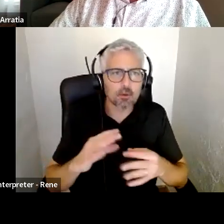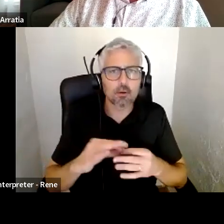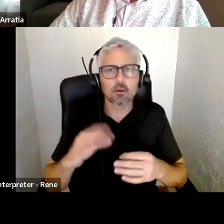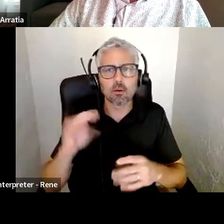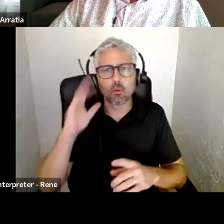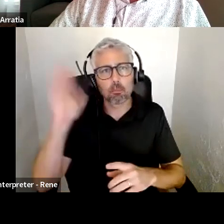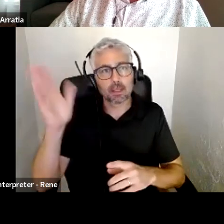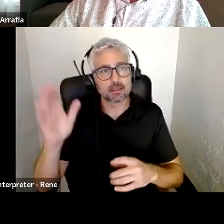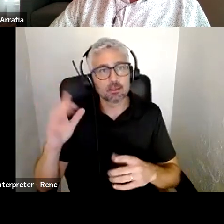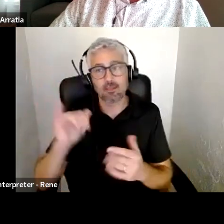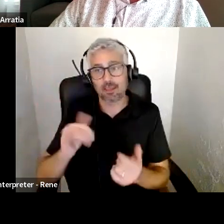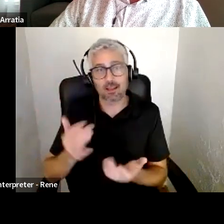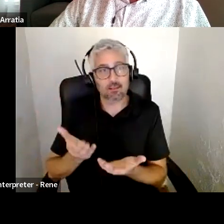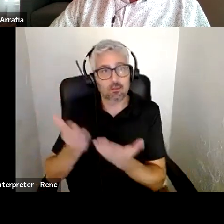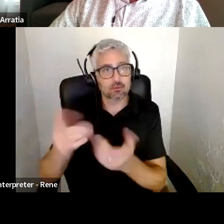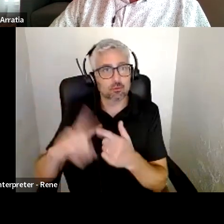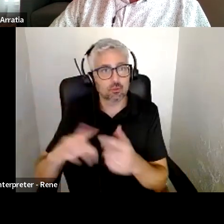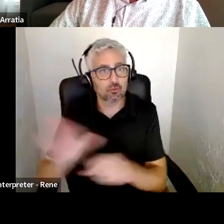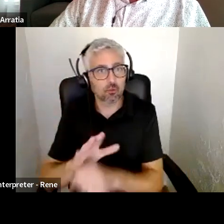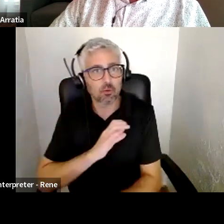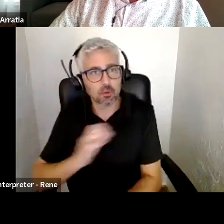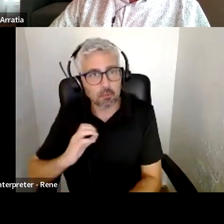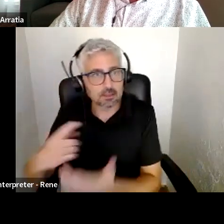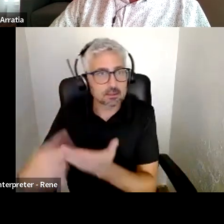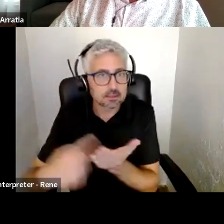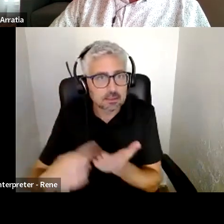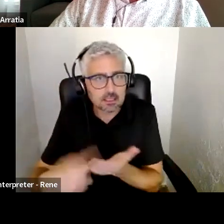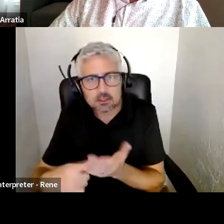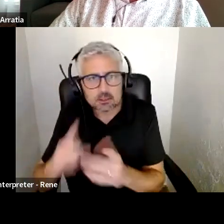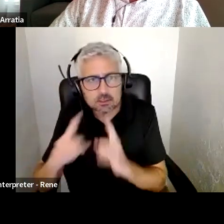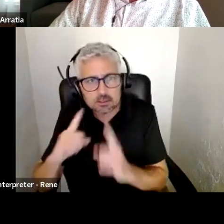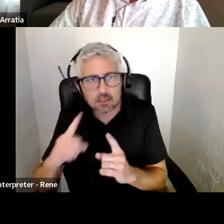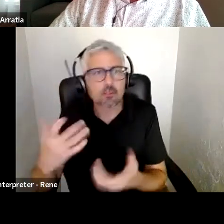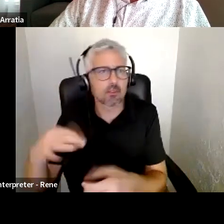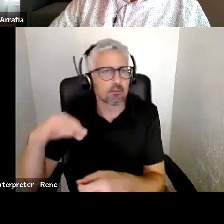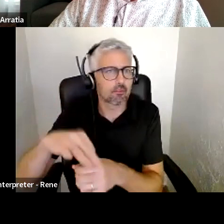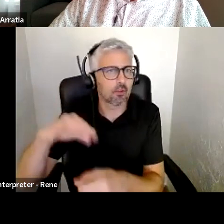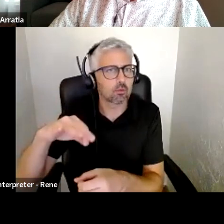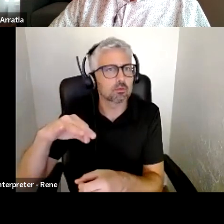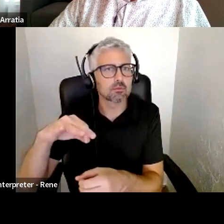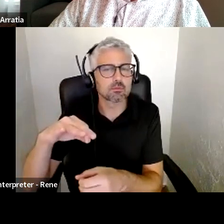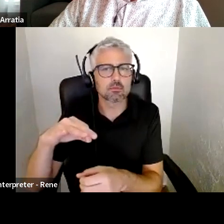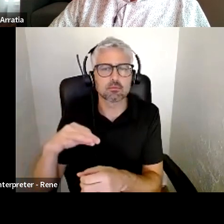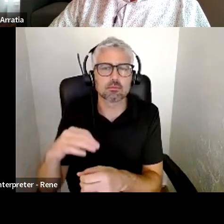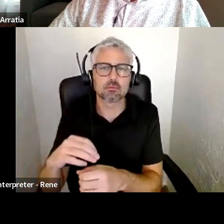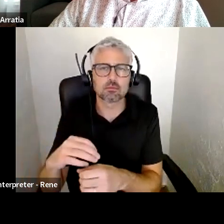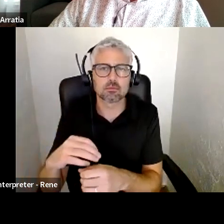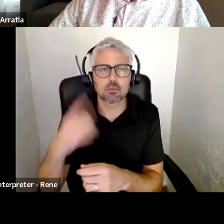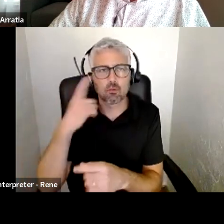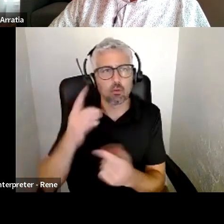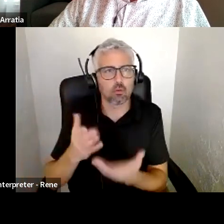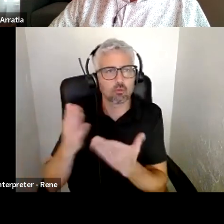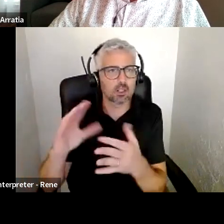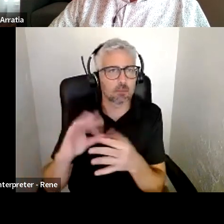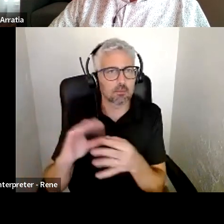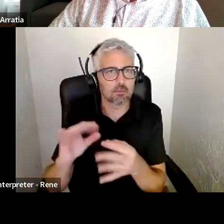to the full committee, have some discussion, deliberation, and then vote on the recommended comments to